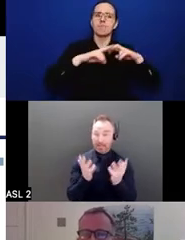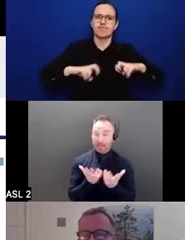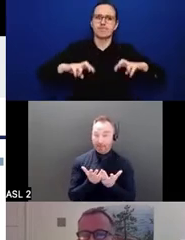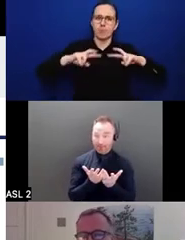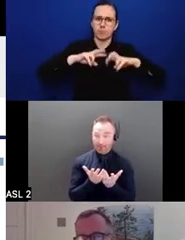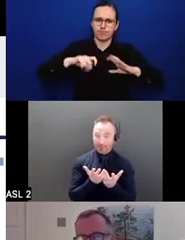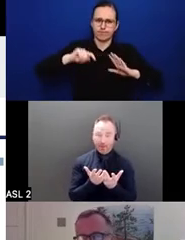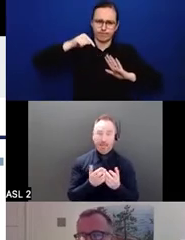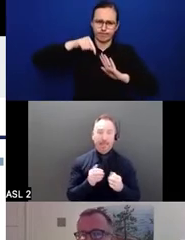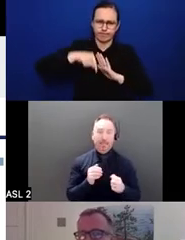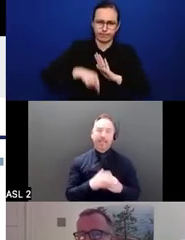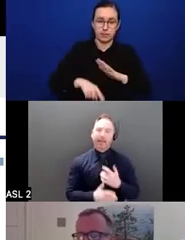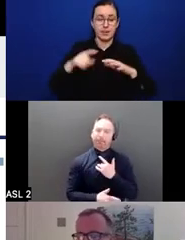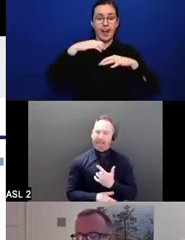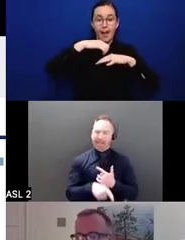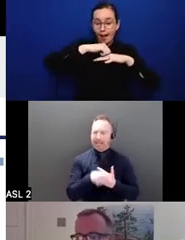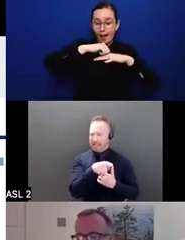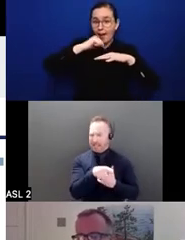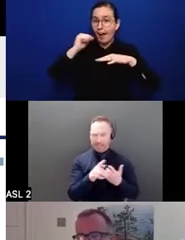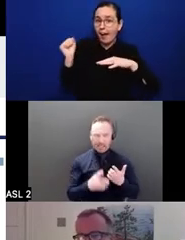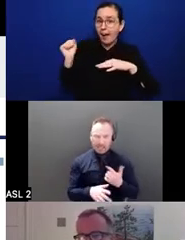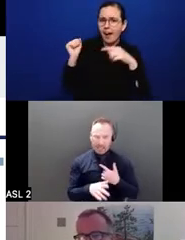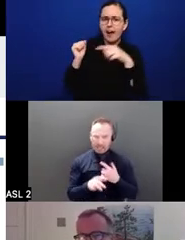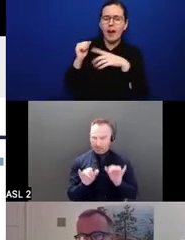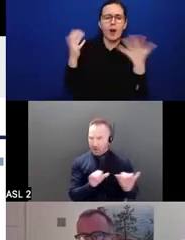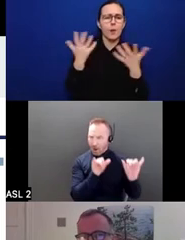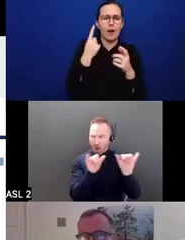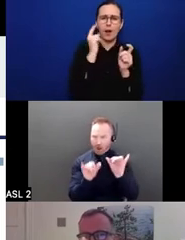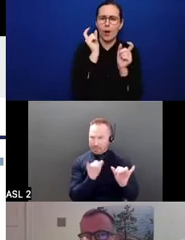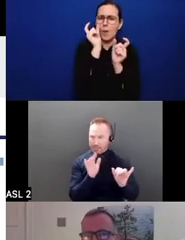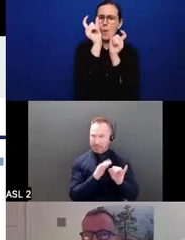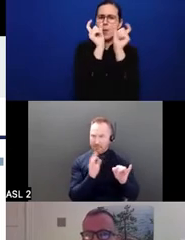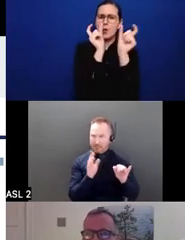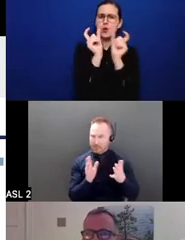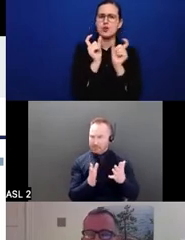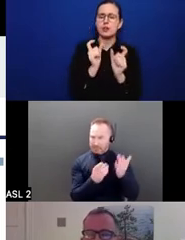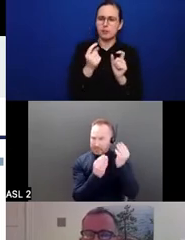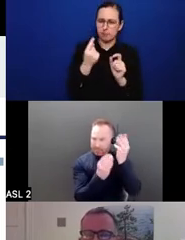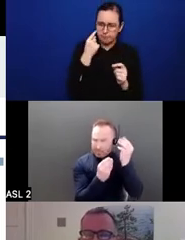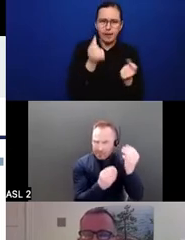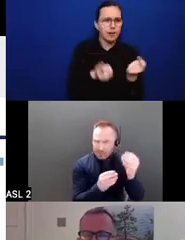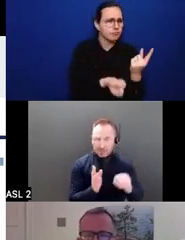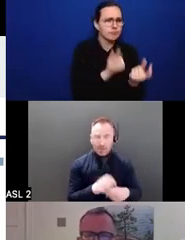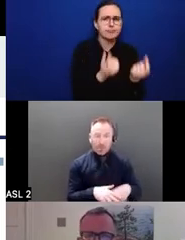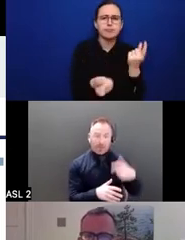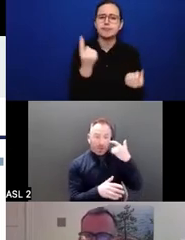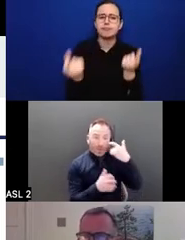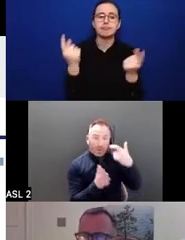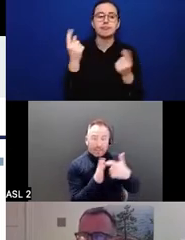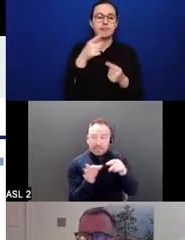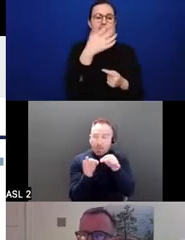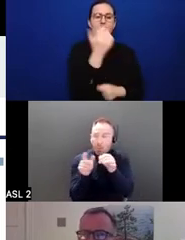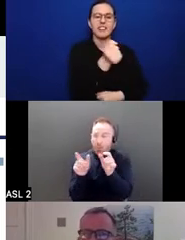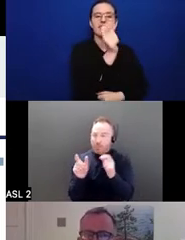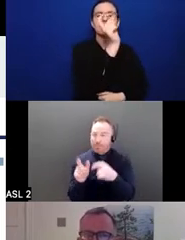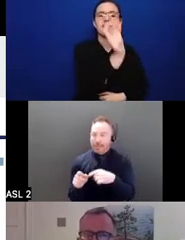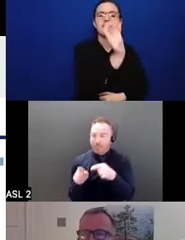in these texts. And this is reported here on this slide. We see commonly issues that you would